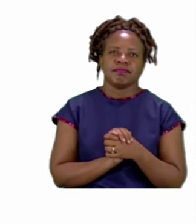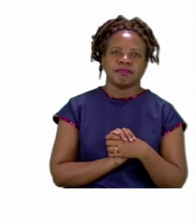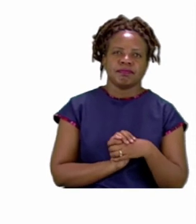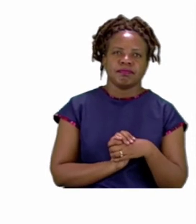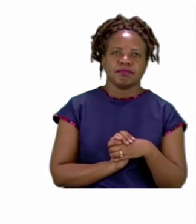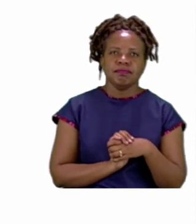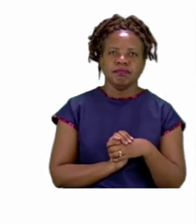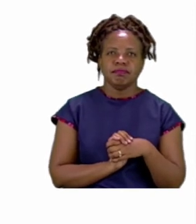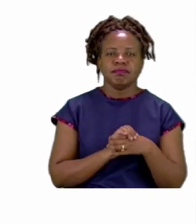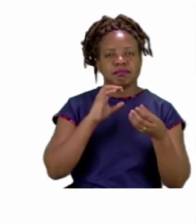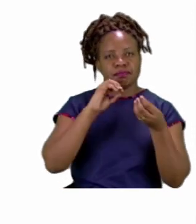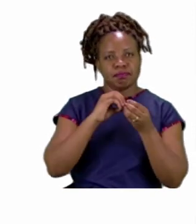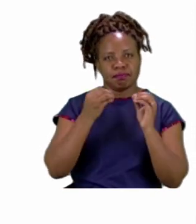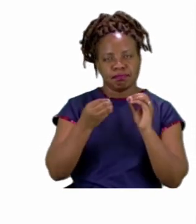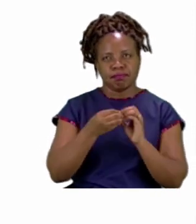number